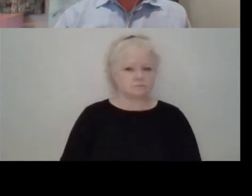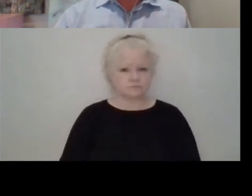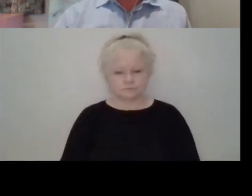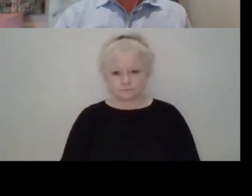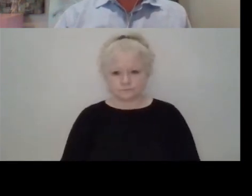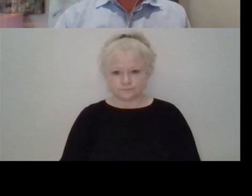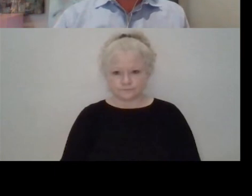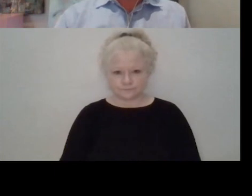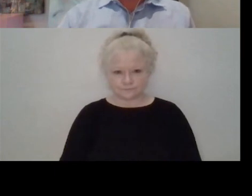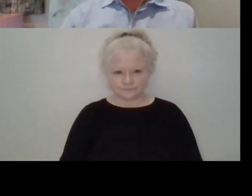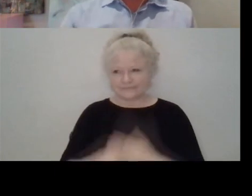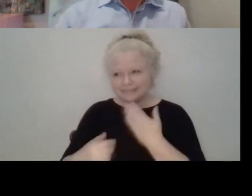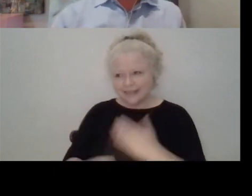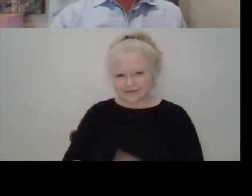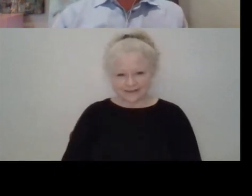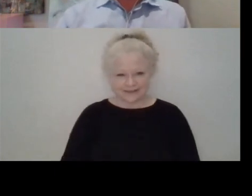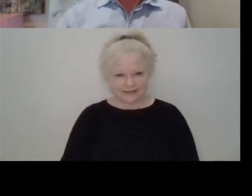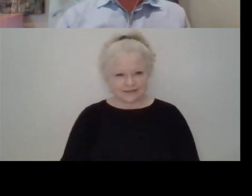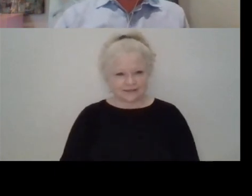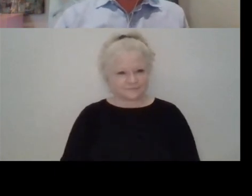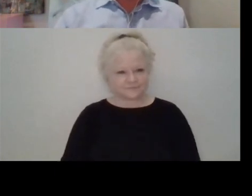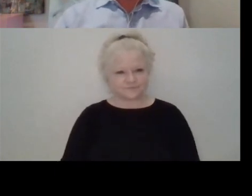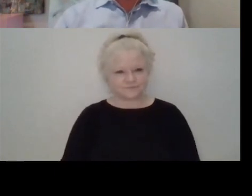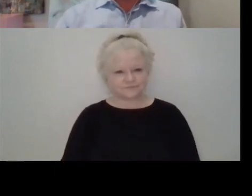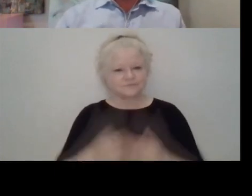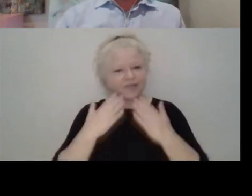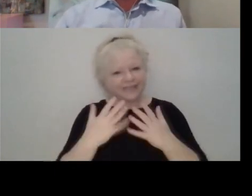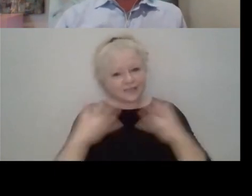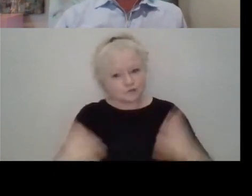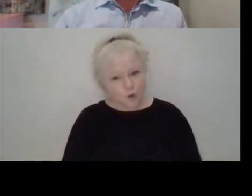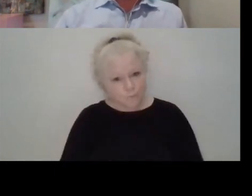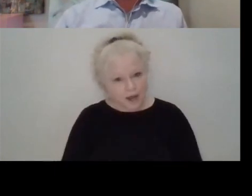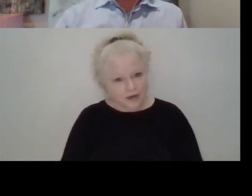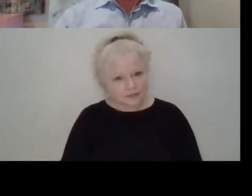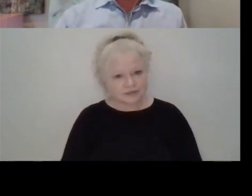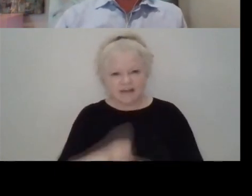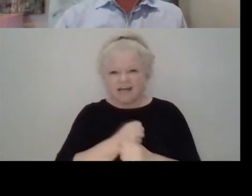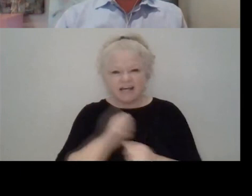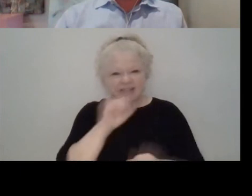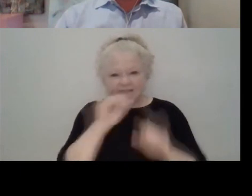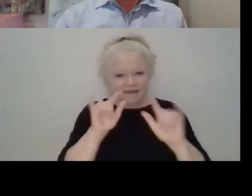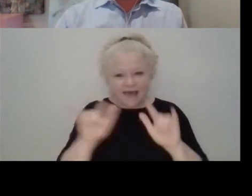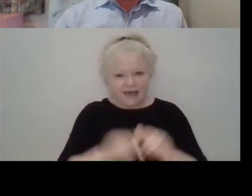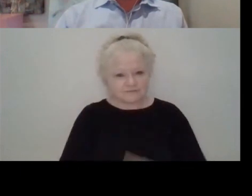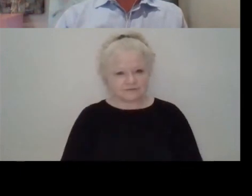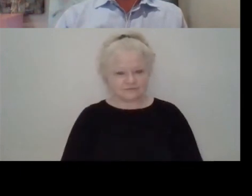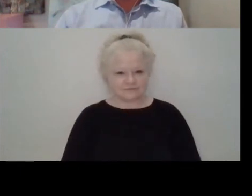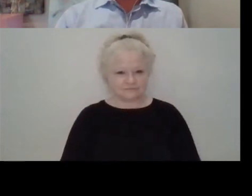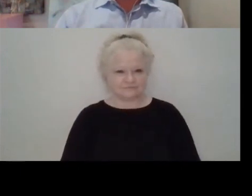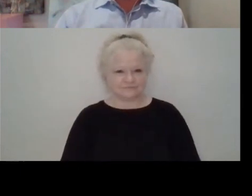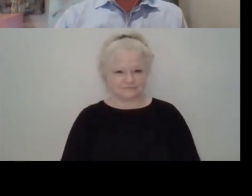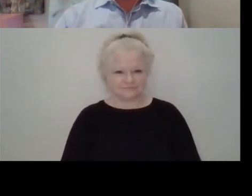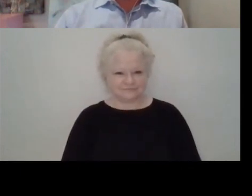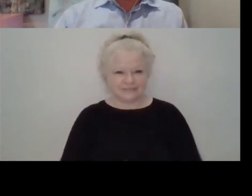perfect. Listen, guys, I love, first of all, thank you so much from the bottom of my heart. Love you guys so much. I'm sorry.